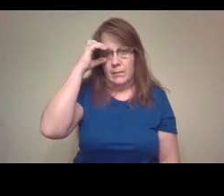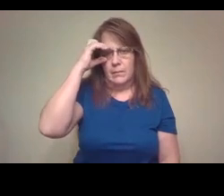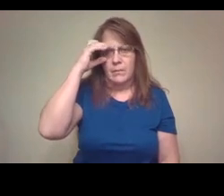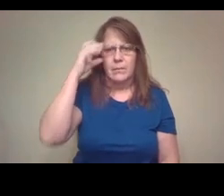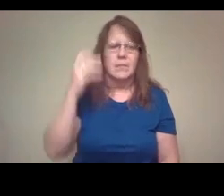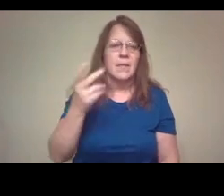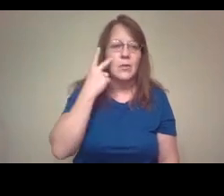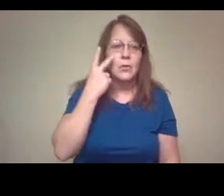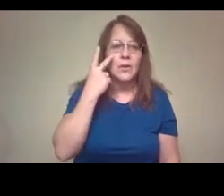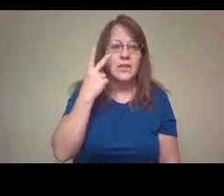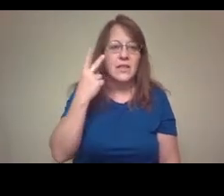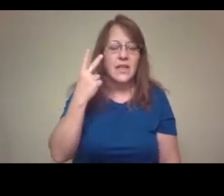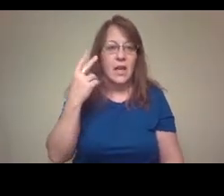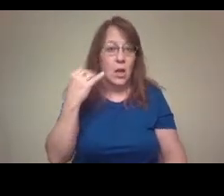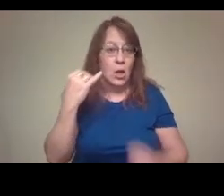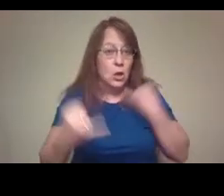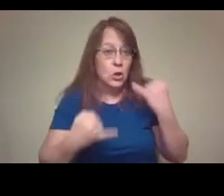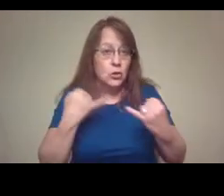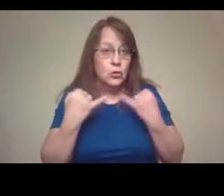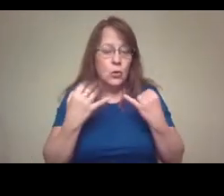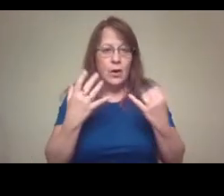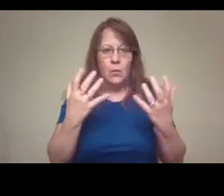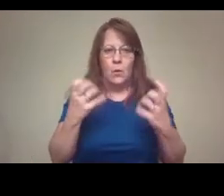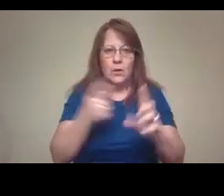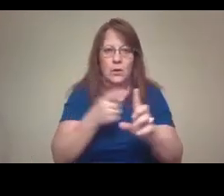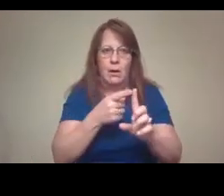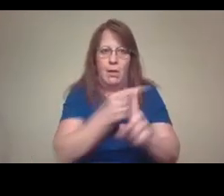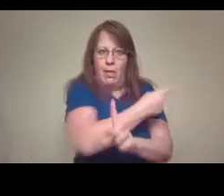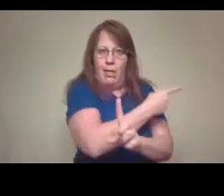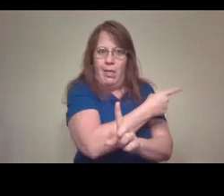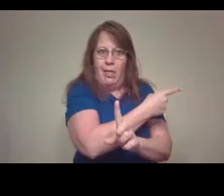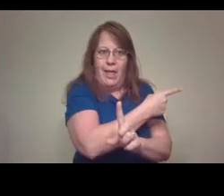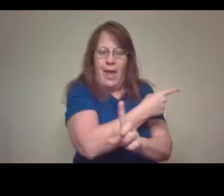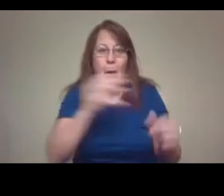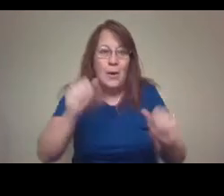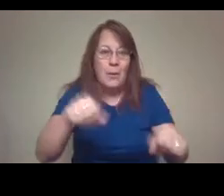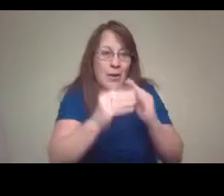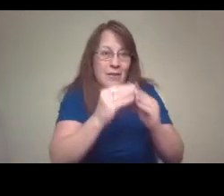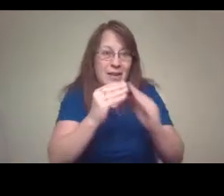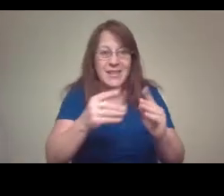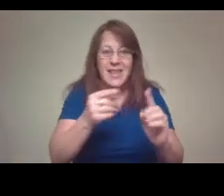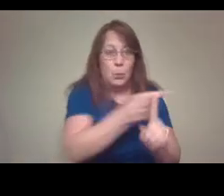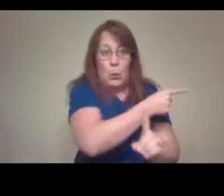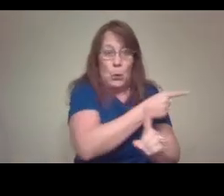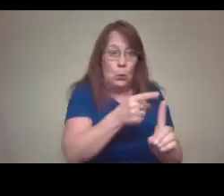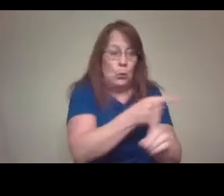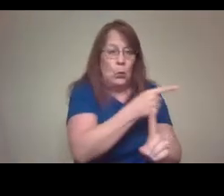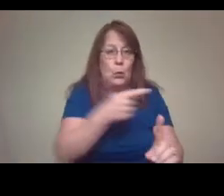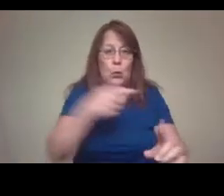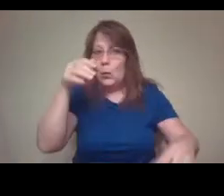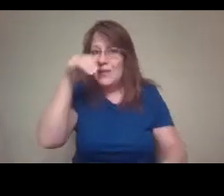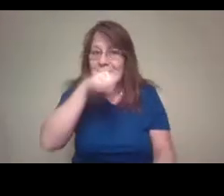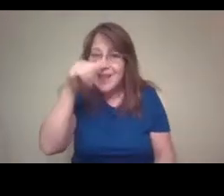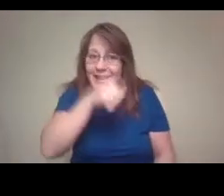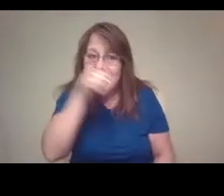As you can see, Joy attempts to distract Bing Bong, right? Oh, we can fix this. Come on. She tries to be silly, telling him he's